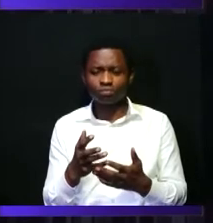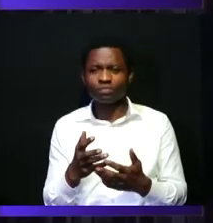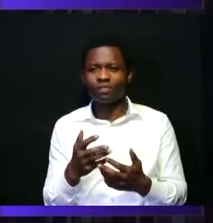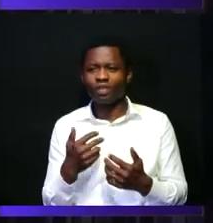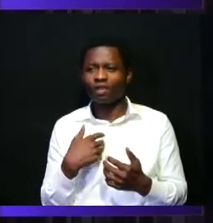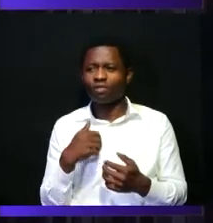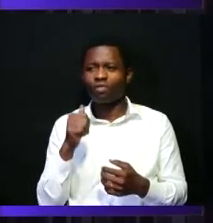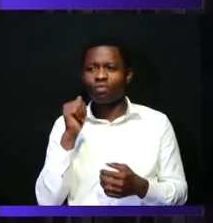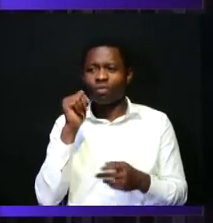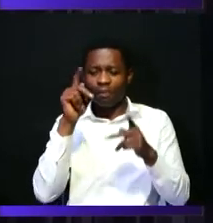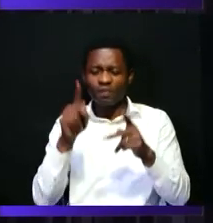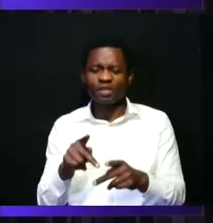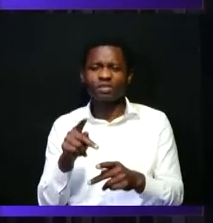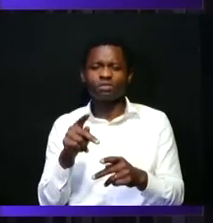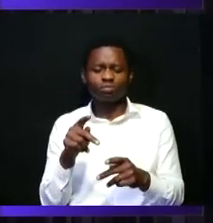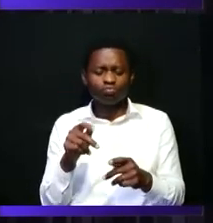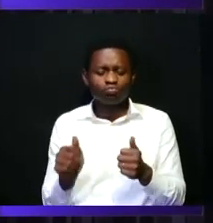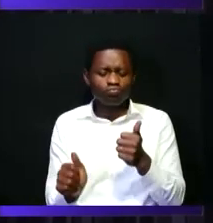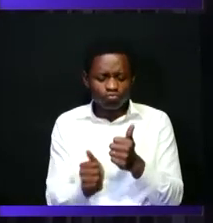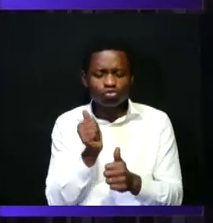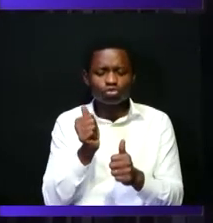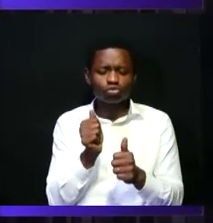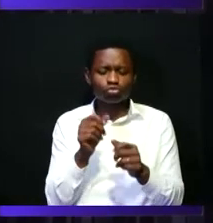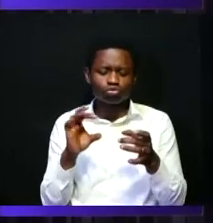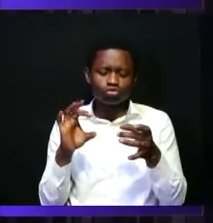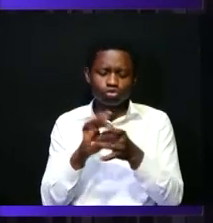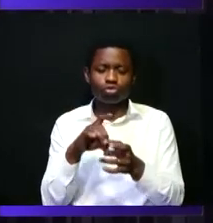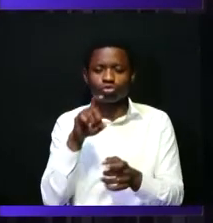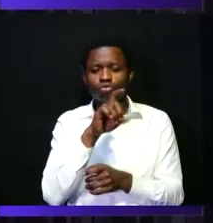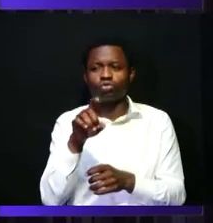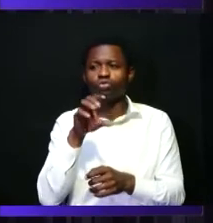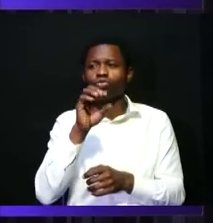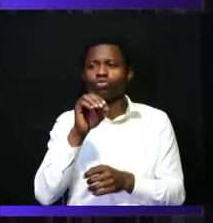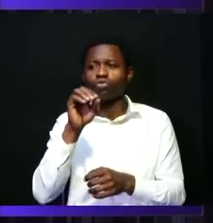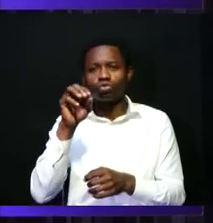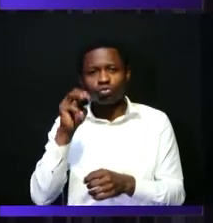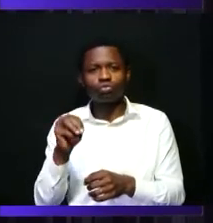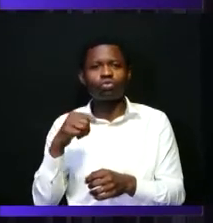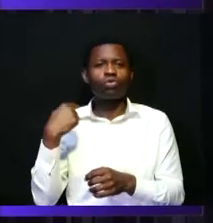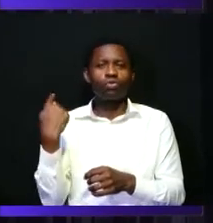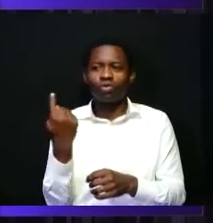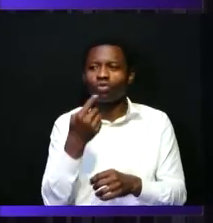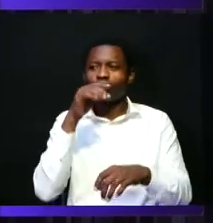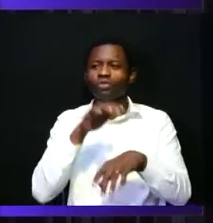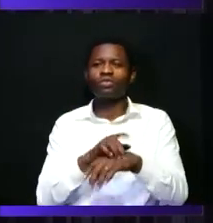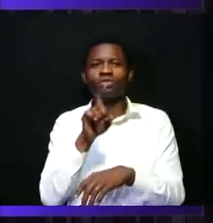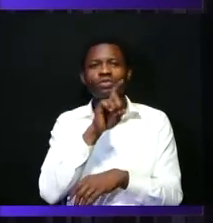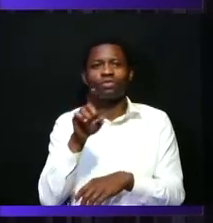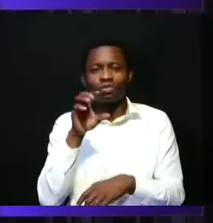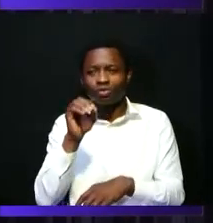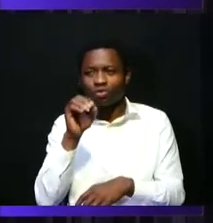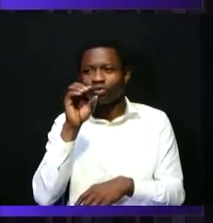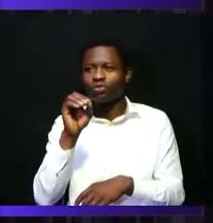Zoom audience, one of the loyal Zoom members. She's always on the Zoom, both for